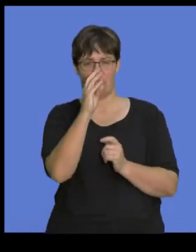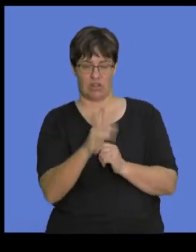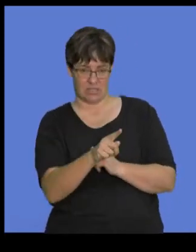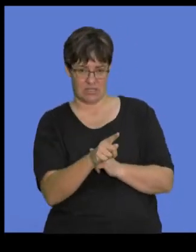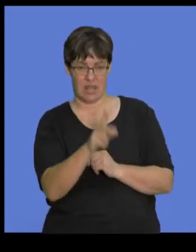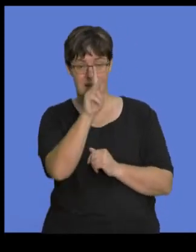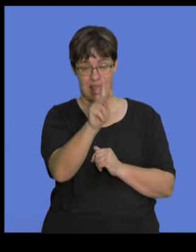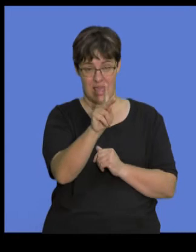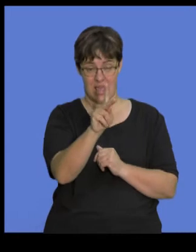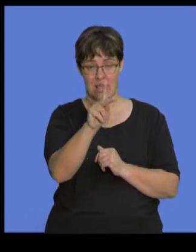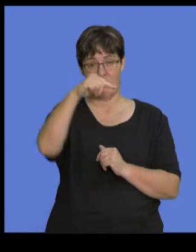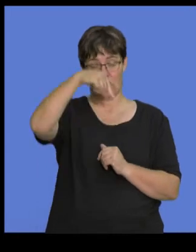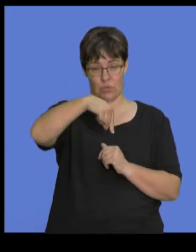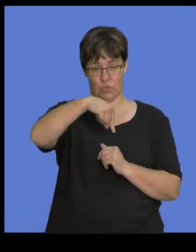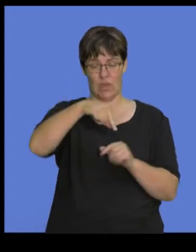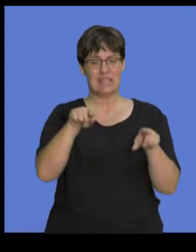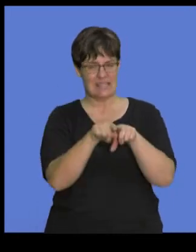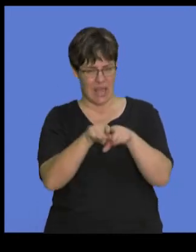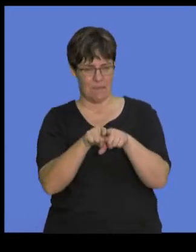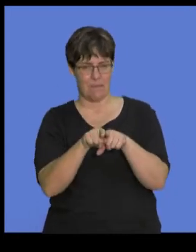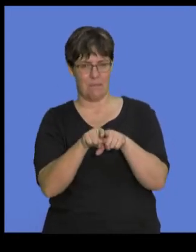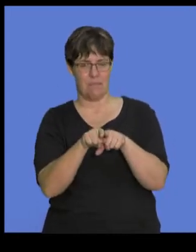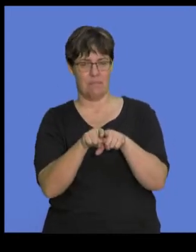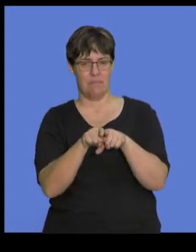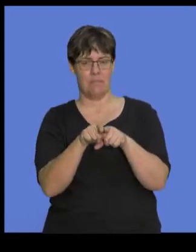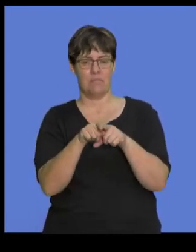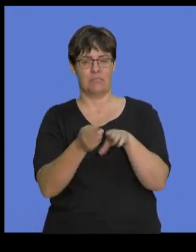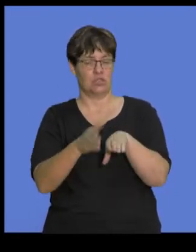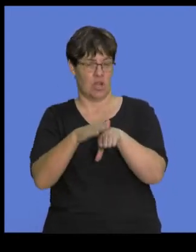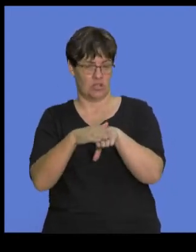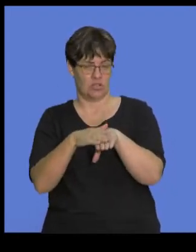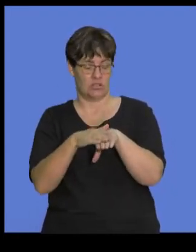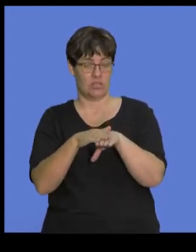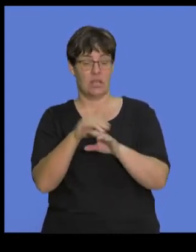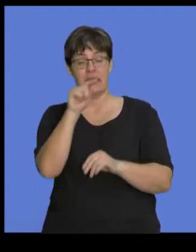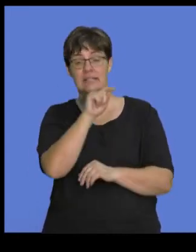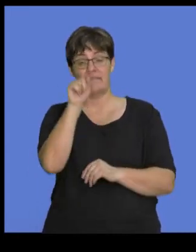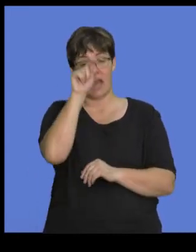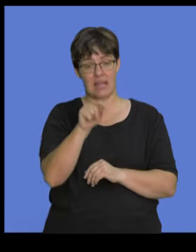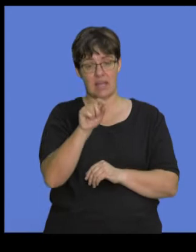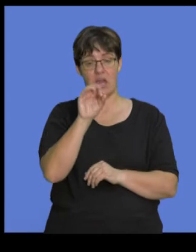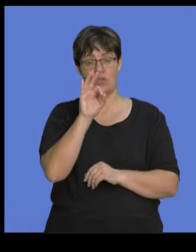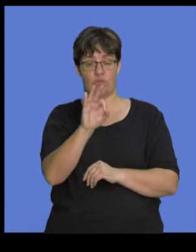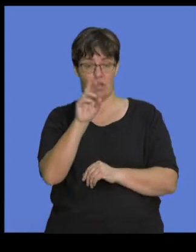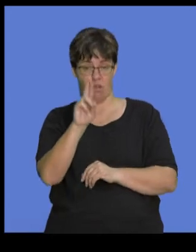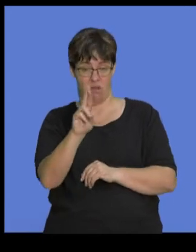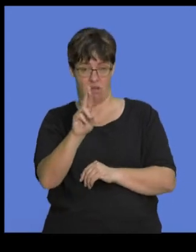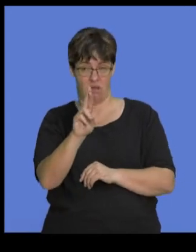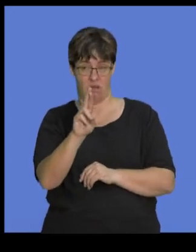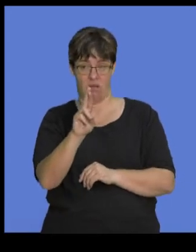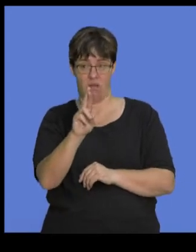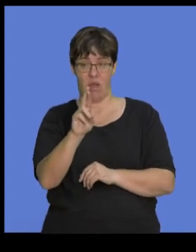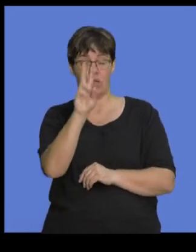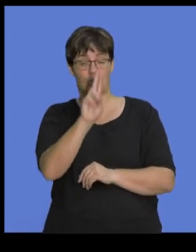have K, Q, still the same charge, divided by 3R. but we square 3 times the distance, the